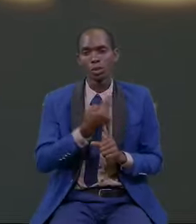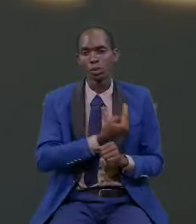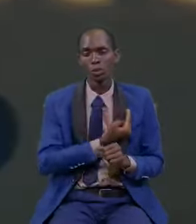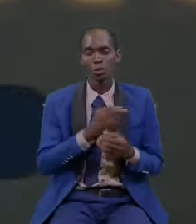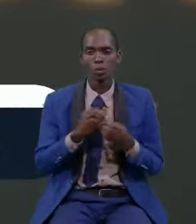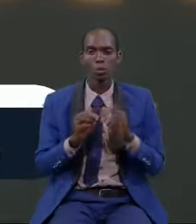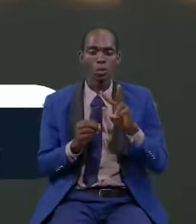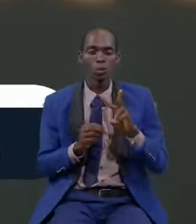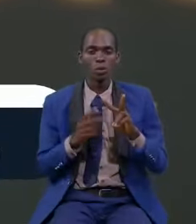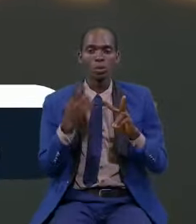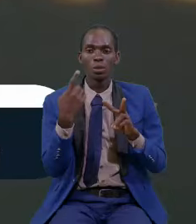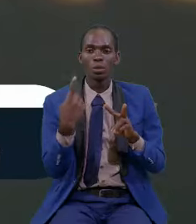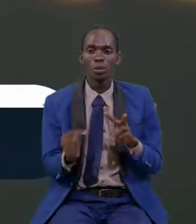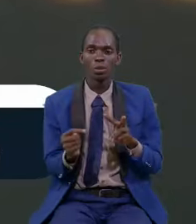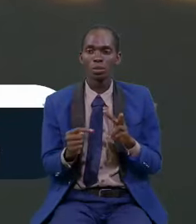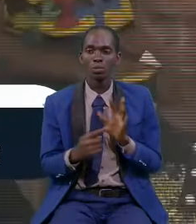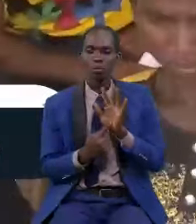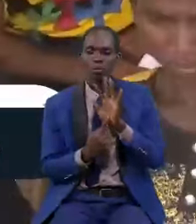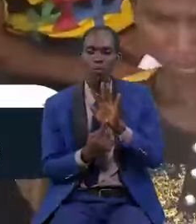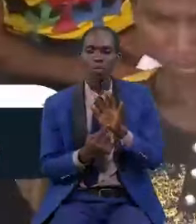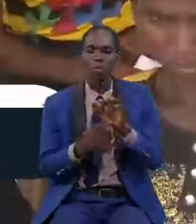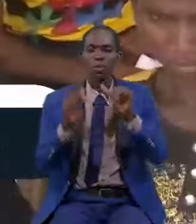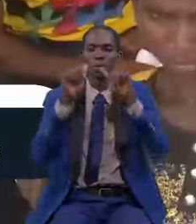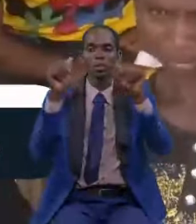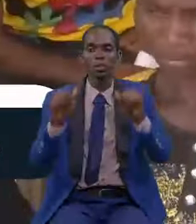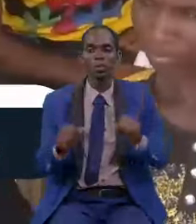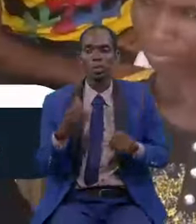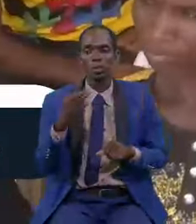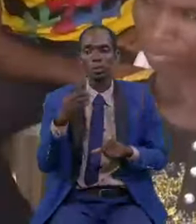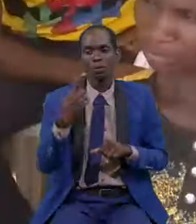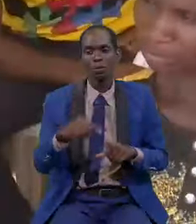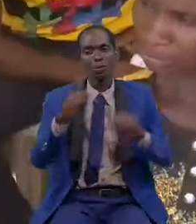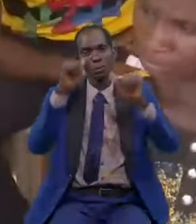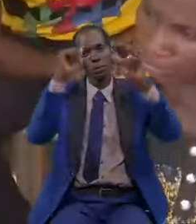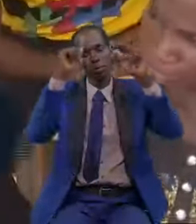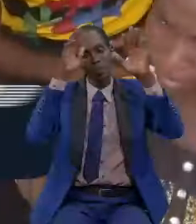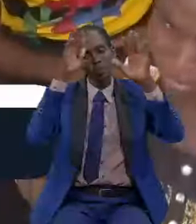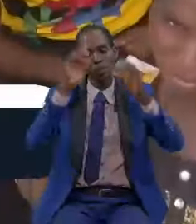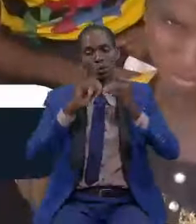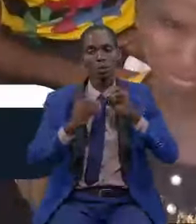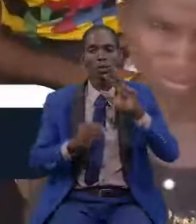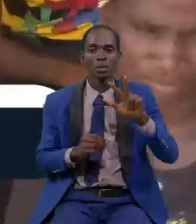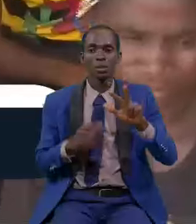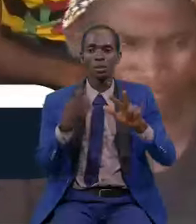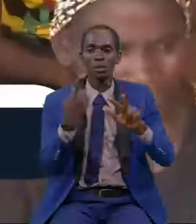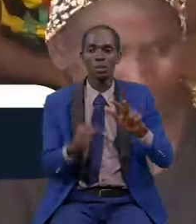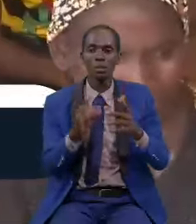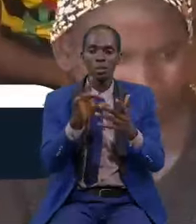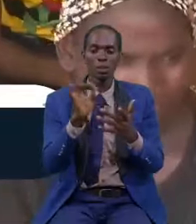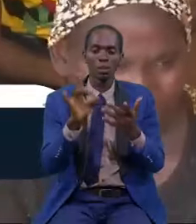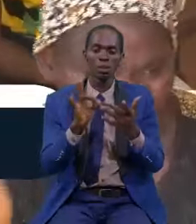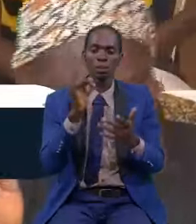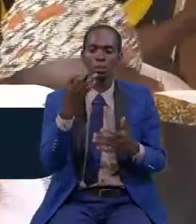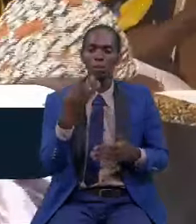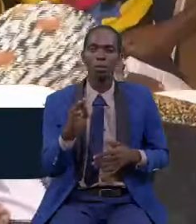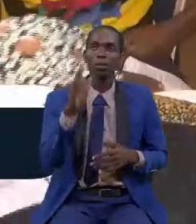express image of the Father. Number three, the elect of God. Look at number